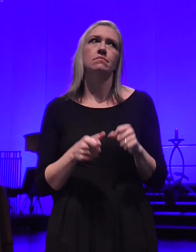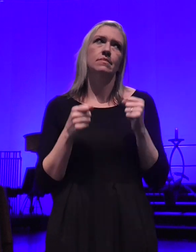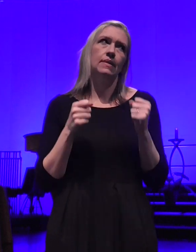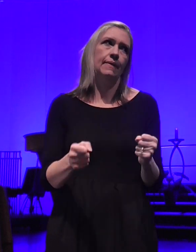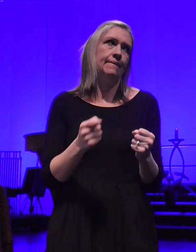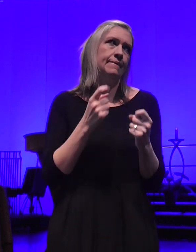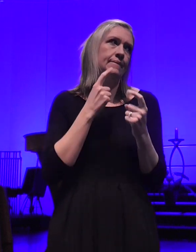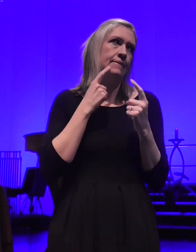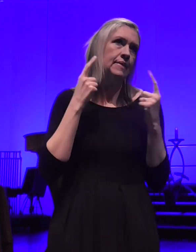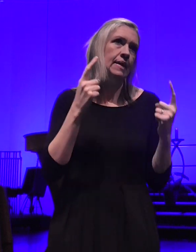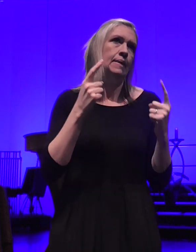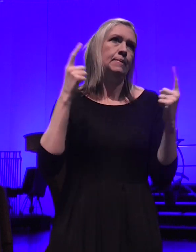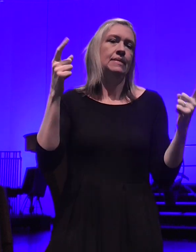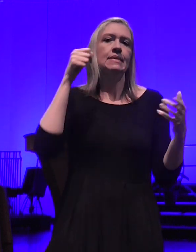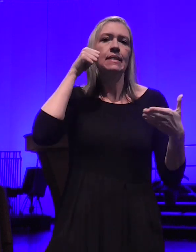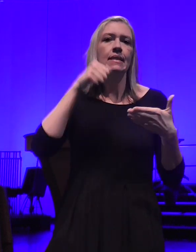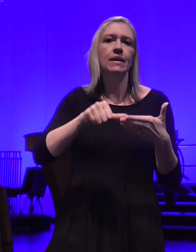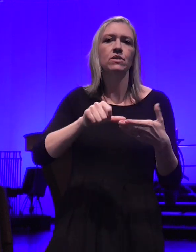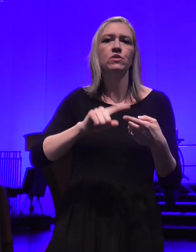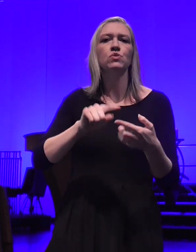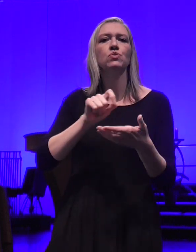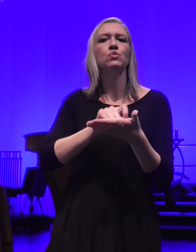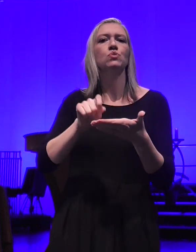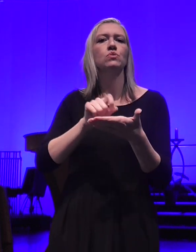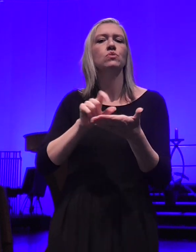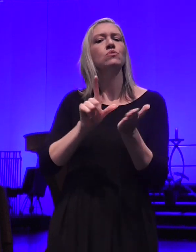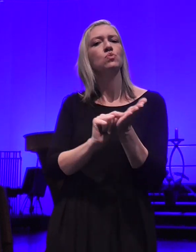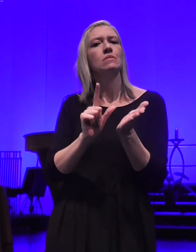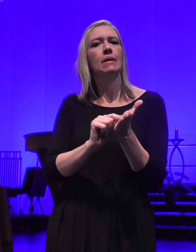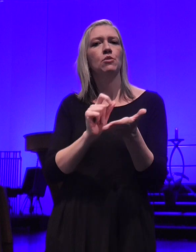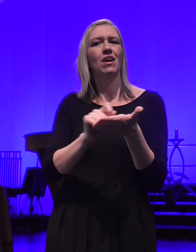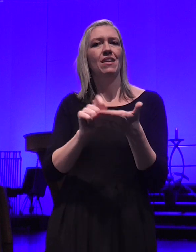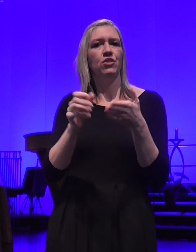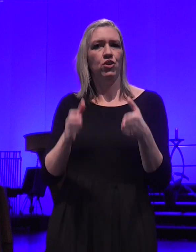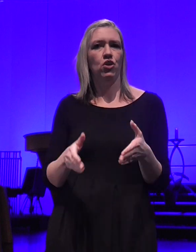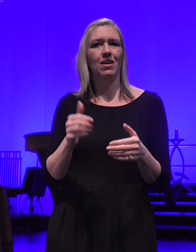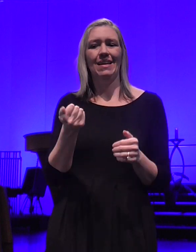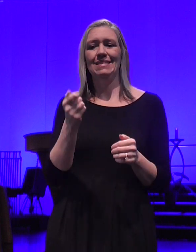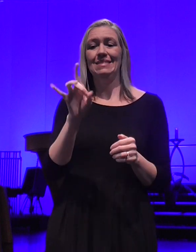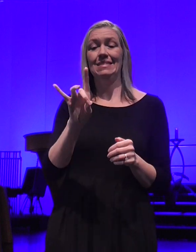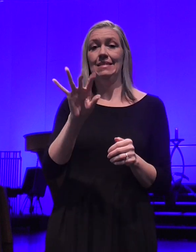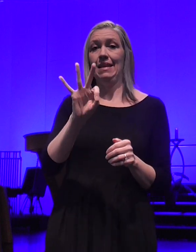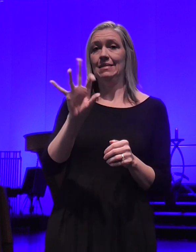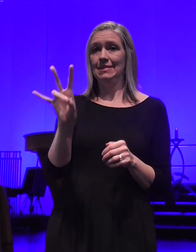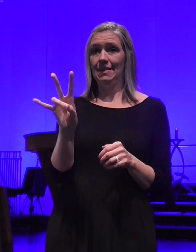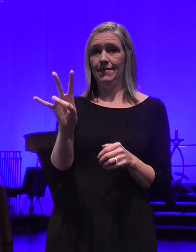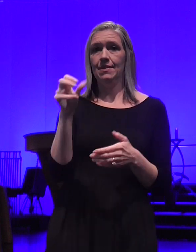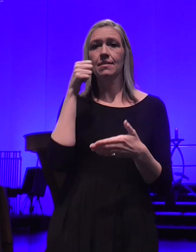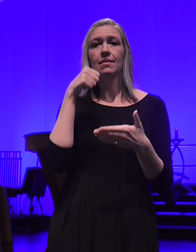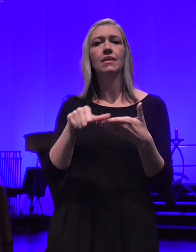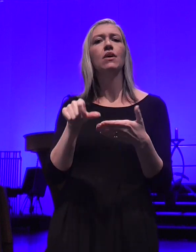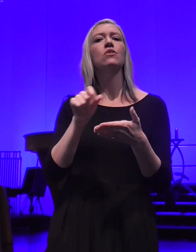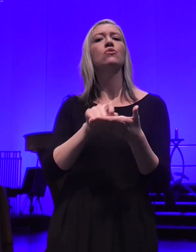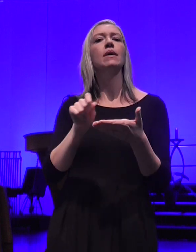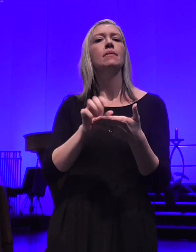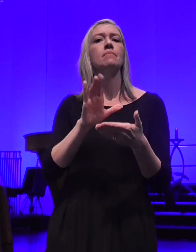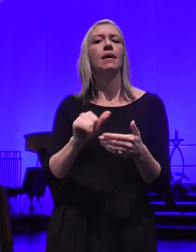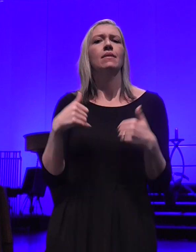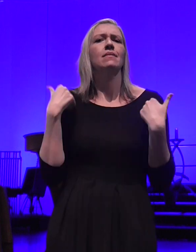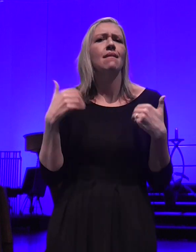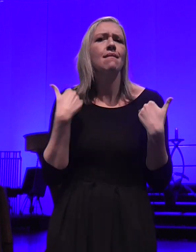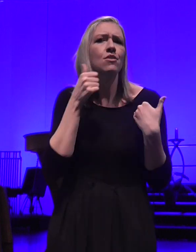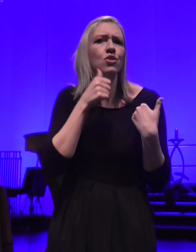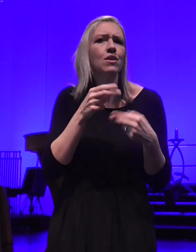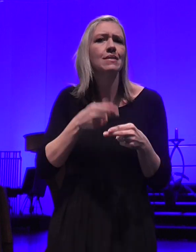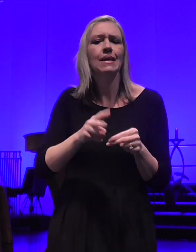famous letter to the editor that was written in 1897 by a young girl named Virginia. And it's been